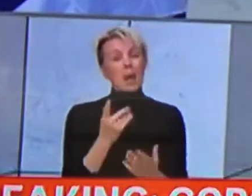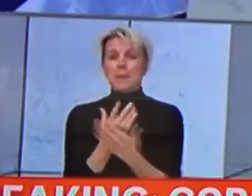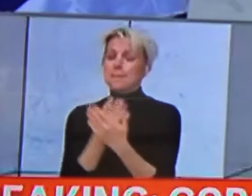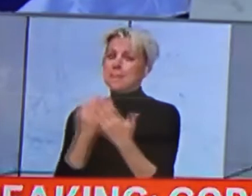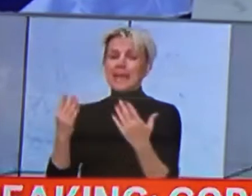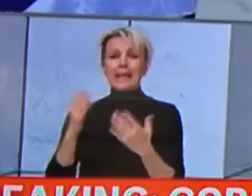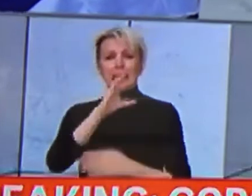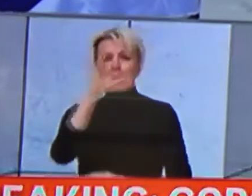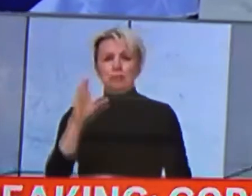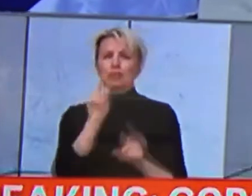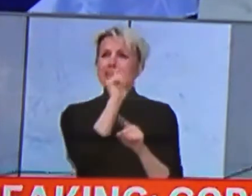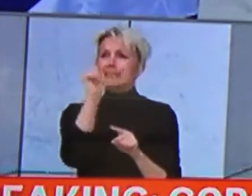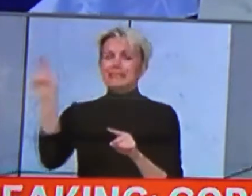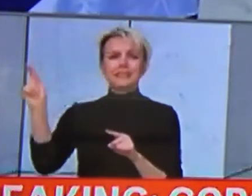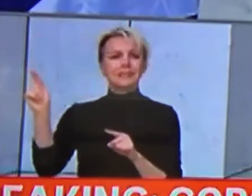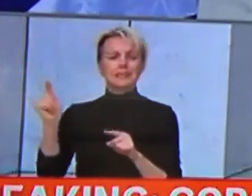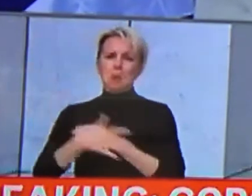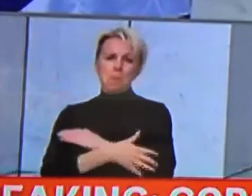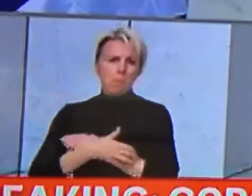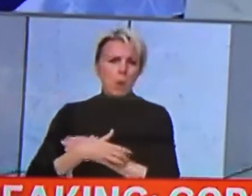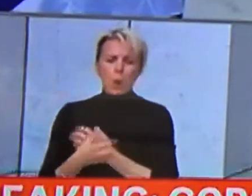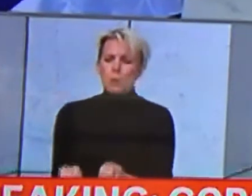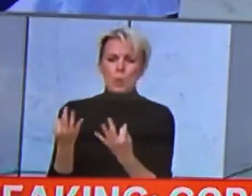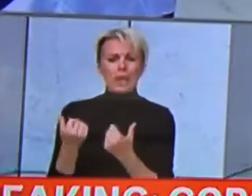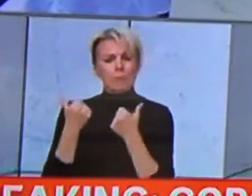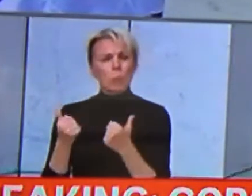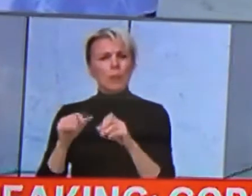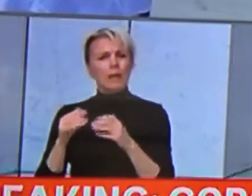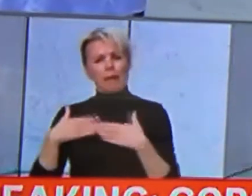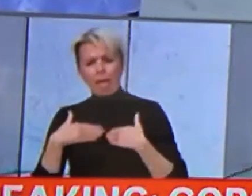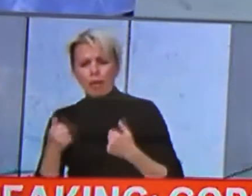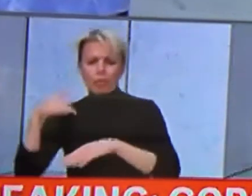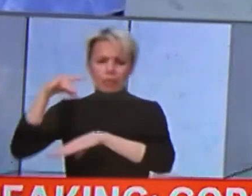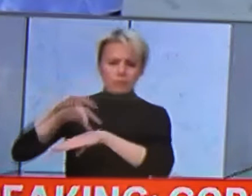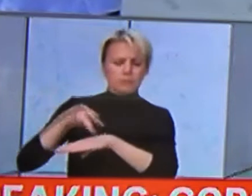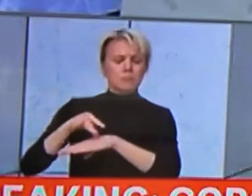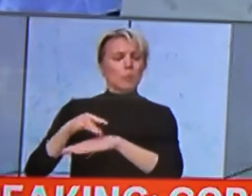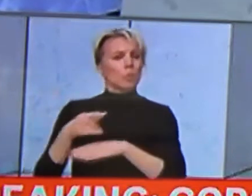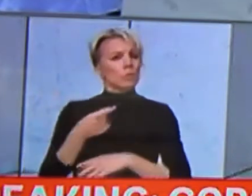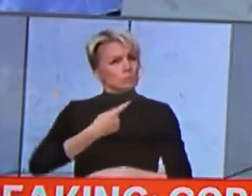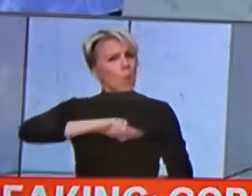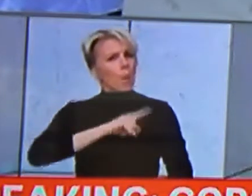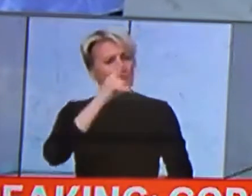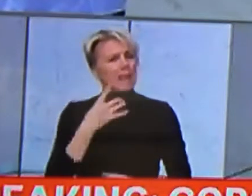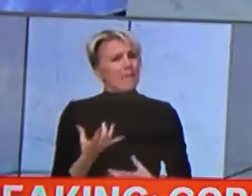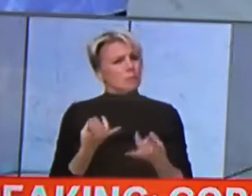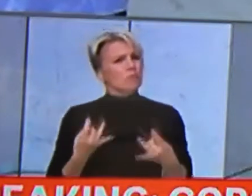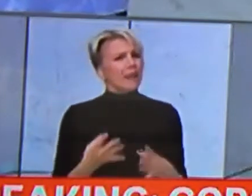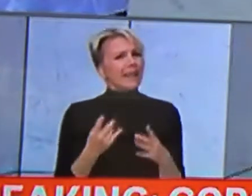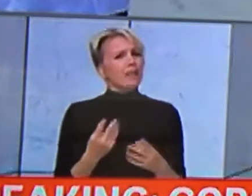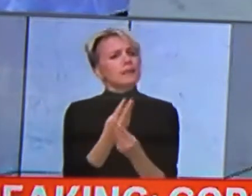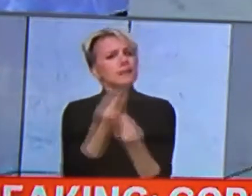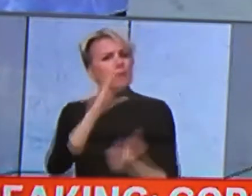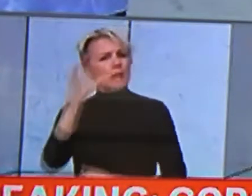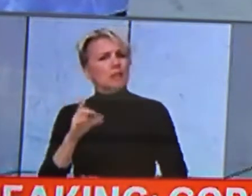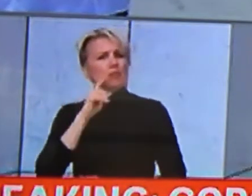for whom that is not true. And we should brace ourselves, I think, for some very devastating images around the world, and we're all going to have to do our part